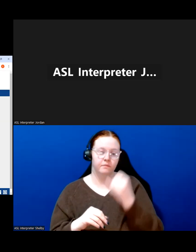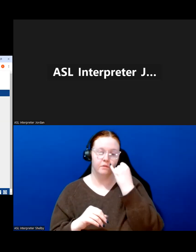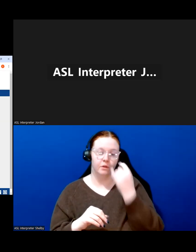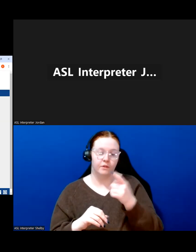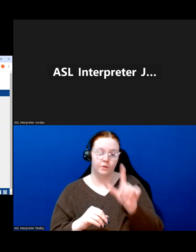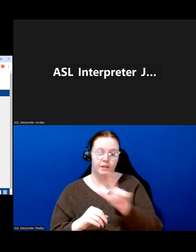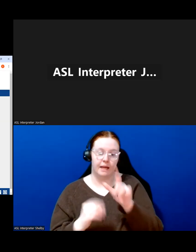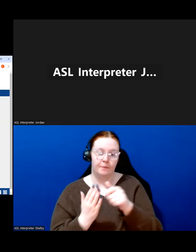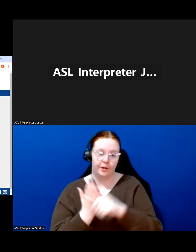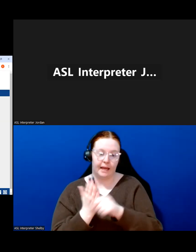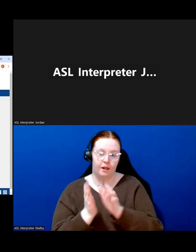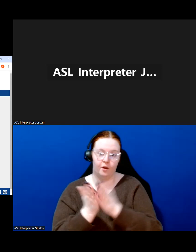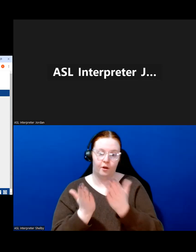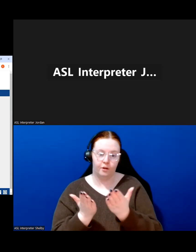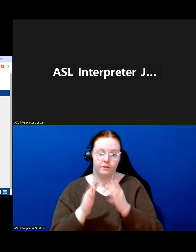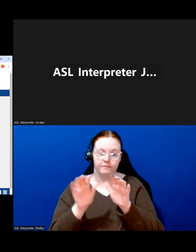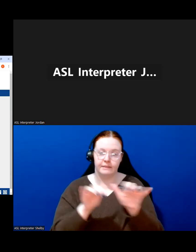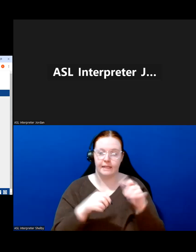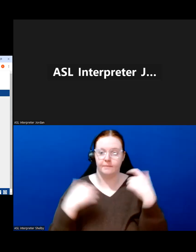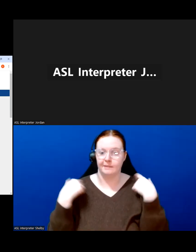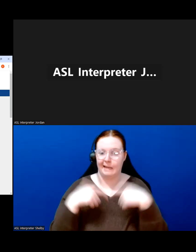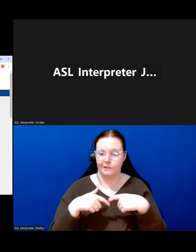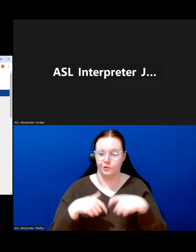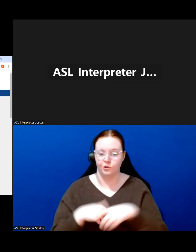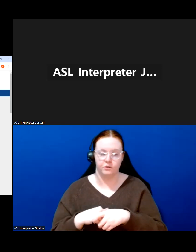catalog and I typed in